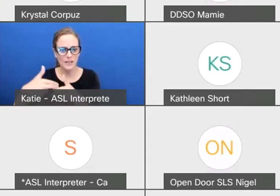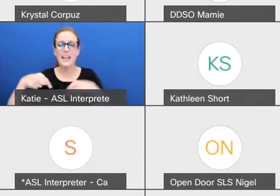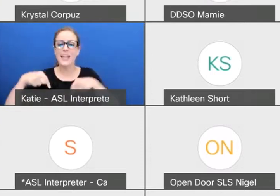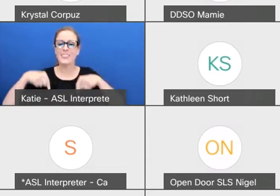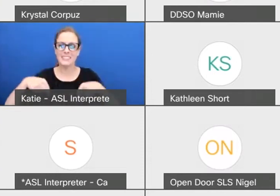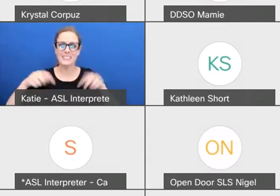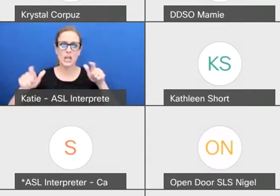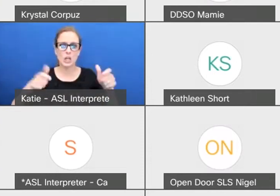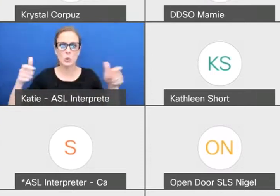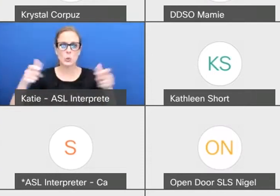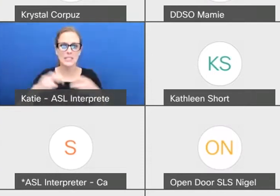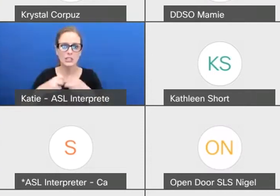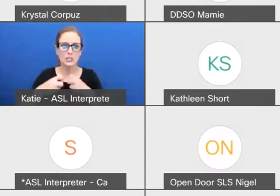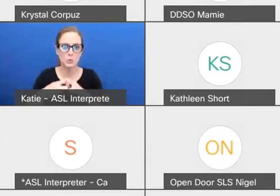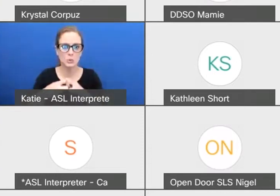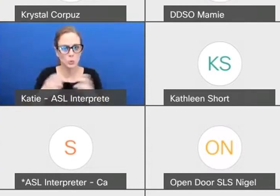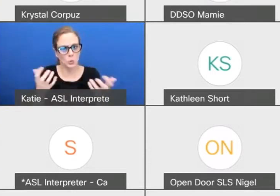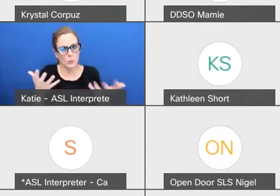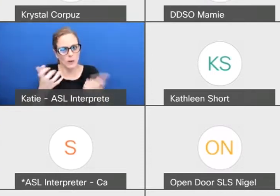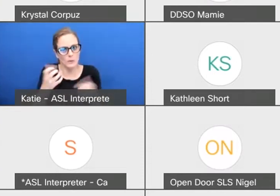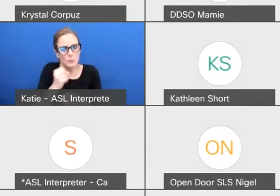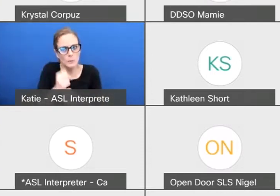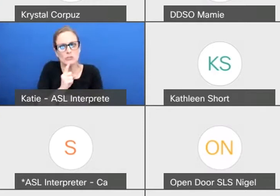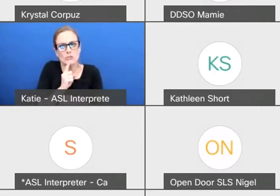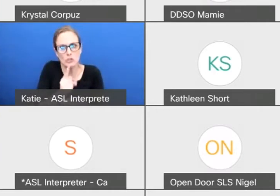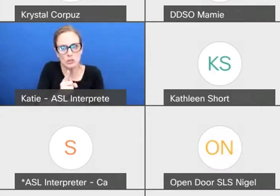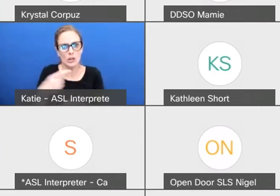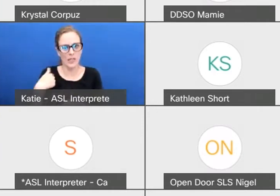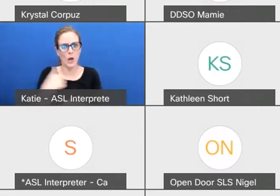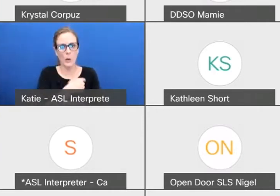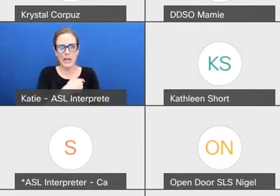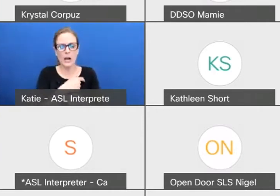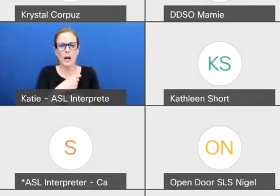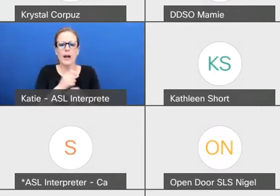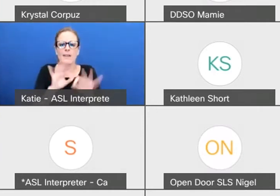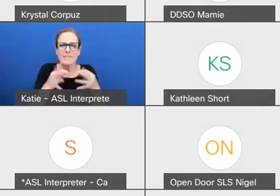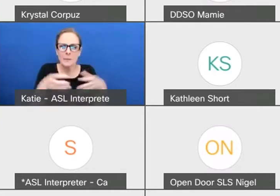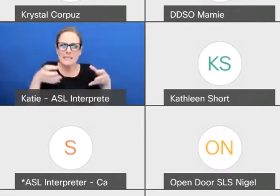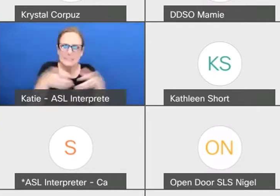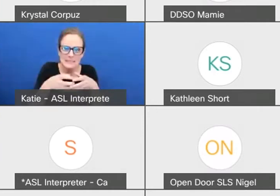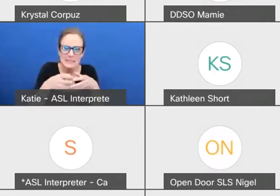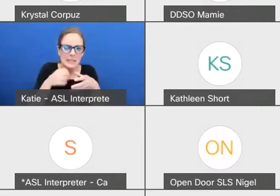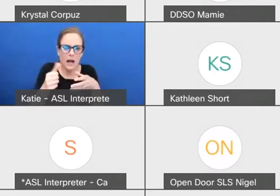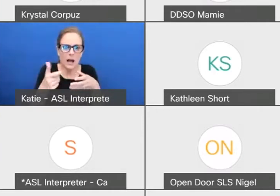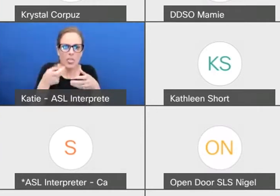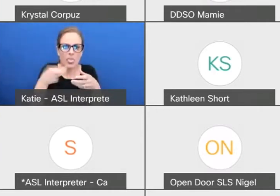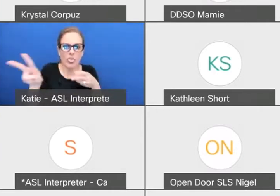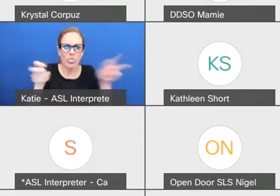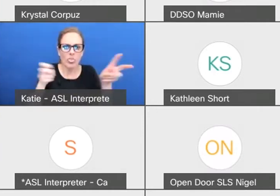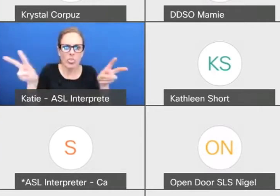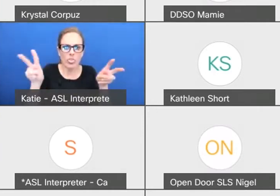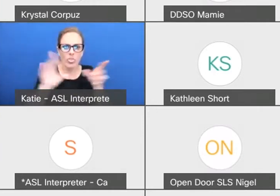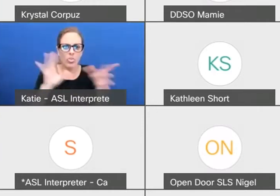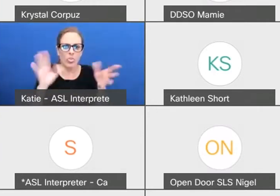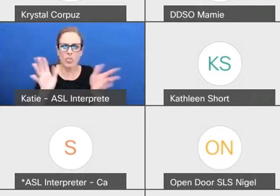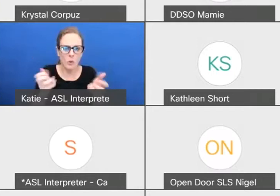want to certainly make sure that we are keeping families as intact as possible, and being able to